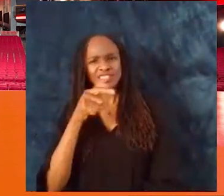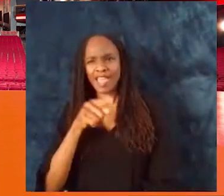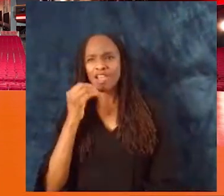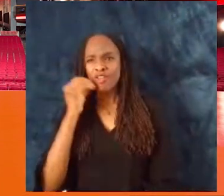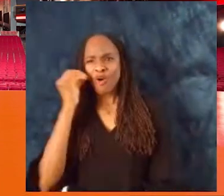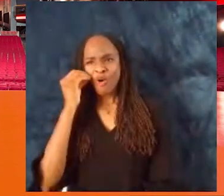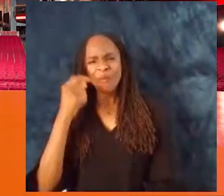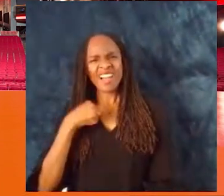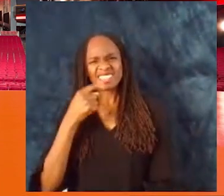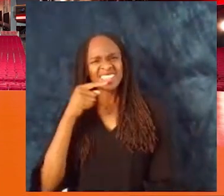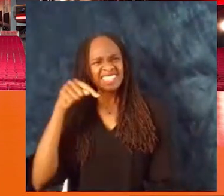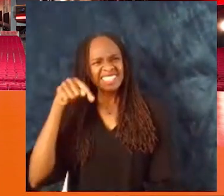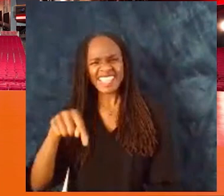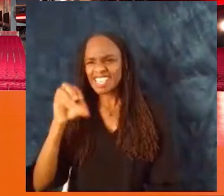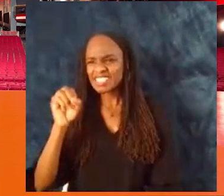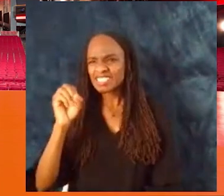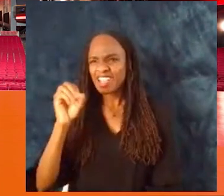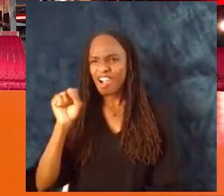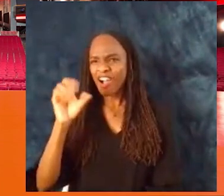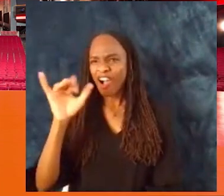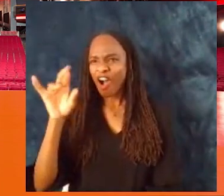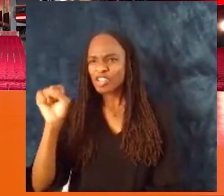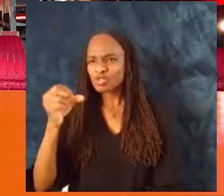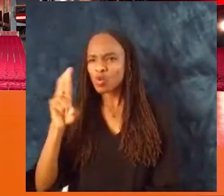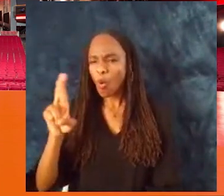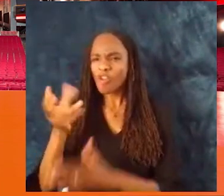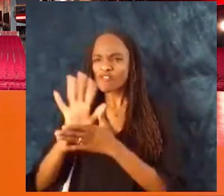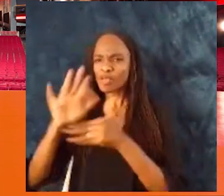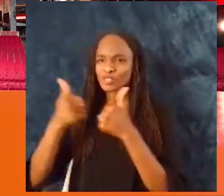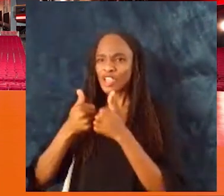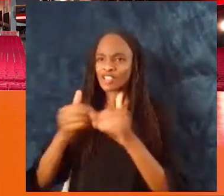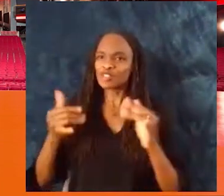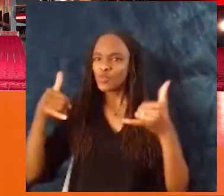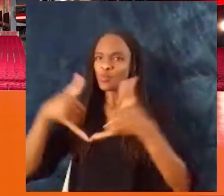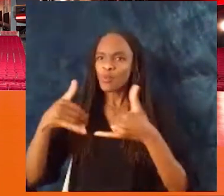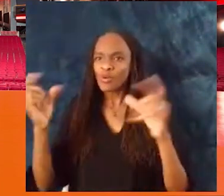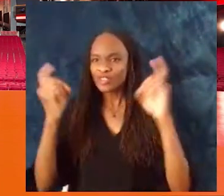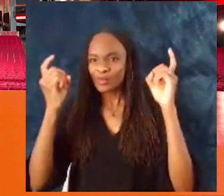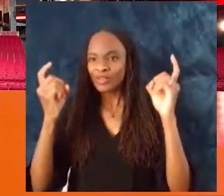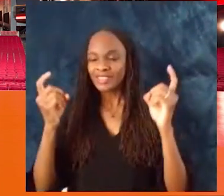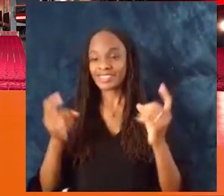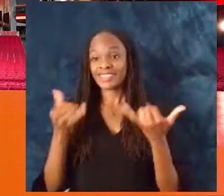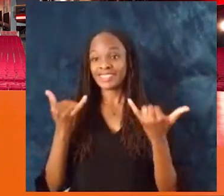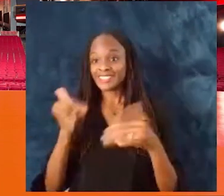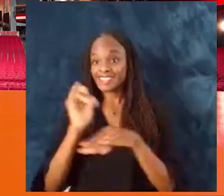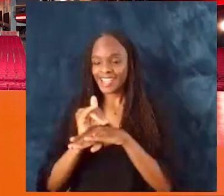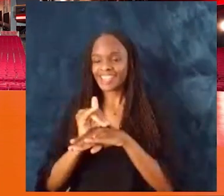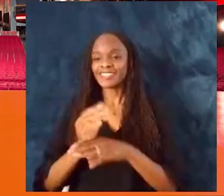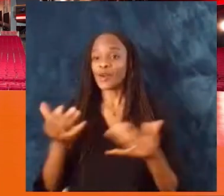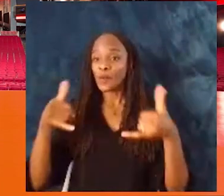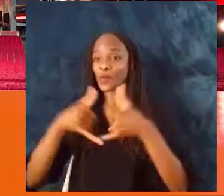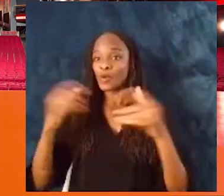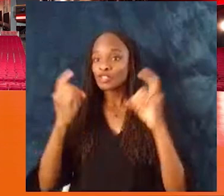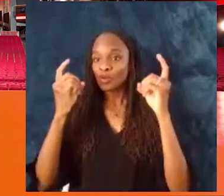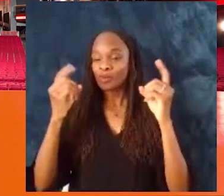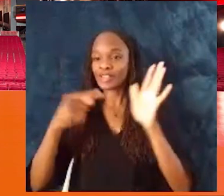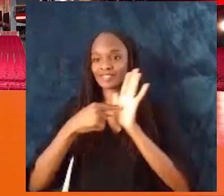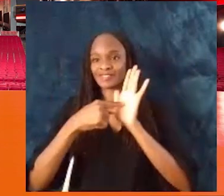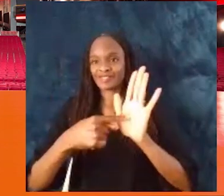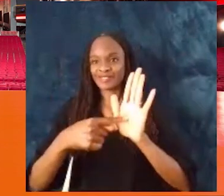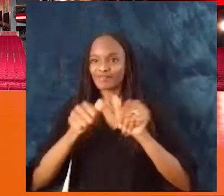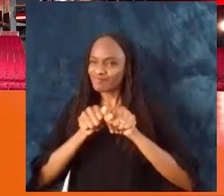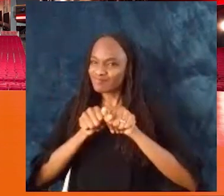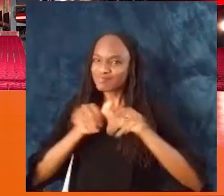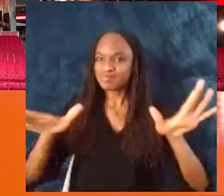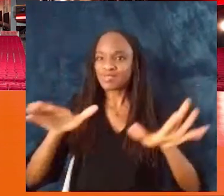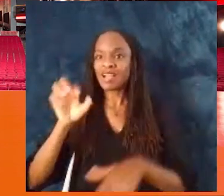like, is this the Oscars or the Film Challenge Award Ceremony? Tonight's award ceremony is being broadcast live. That's right.